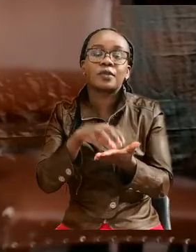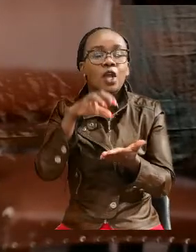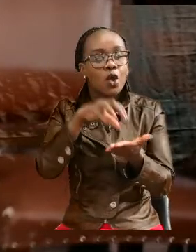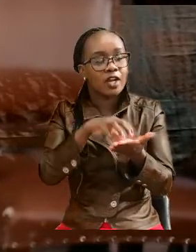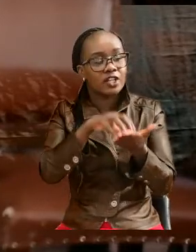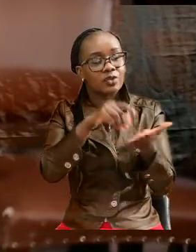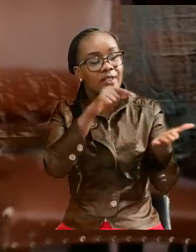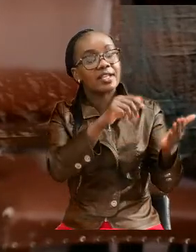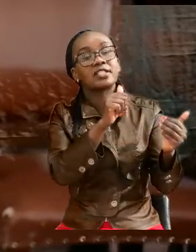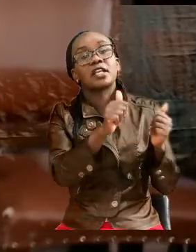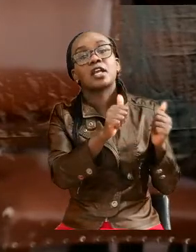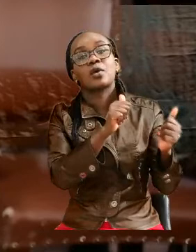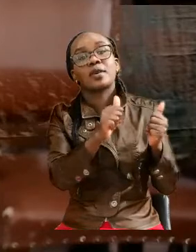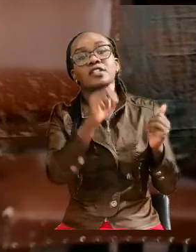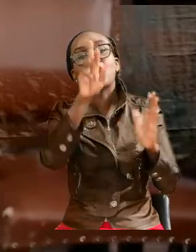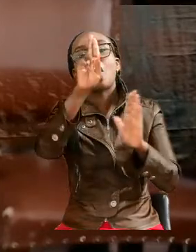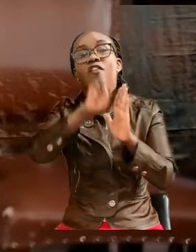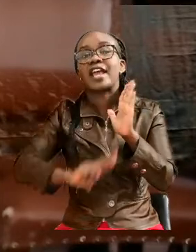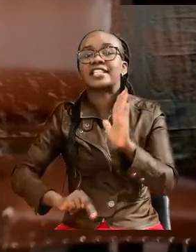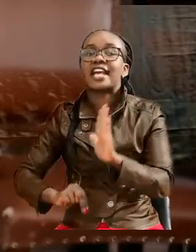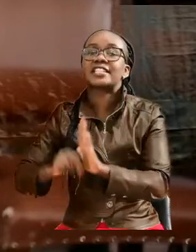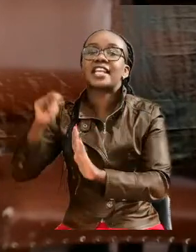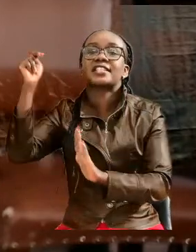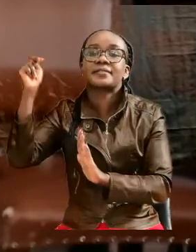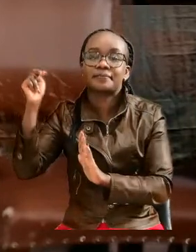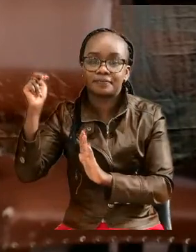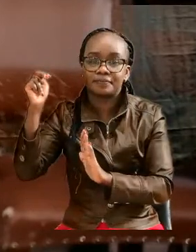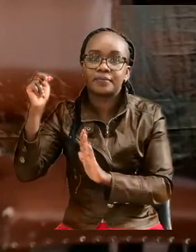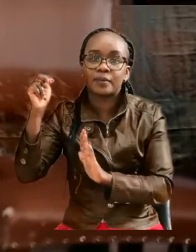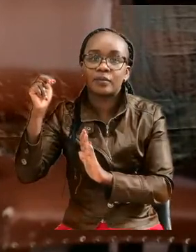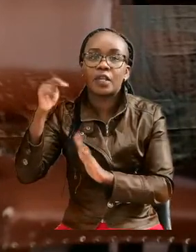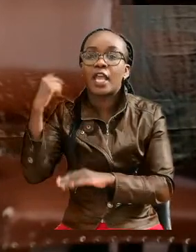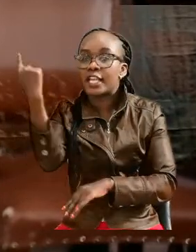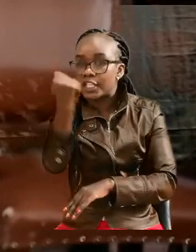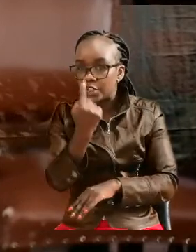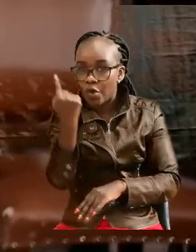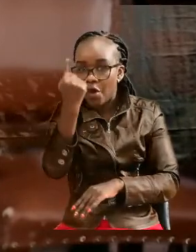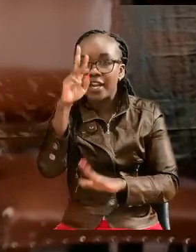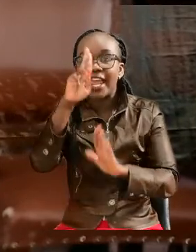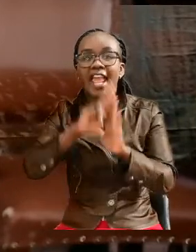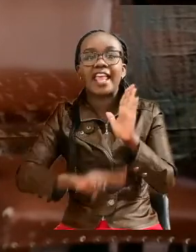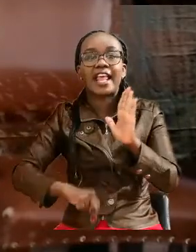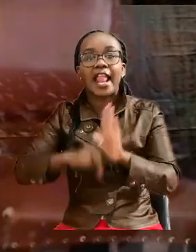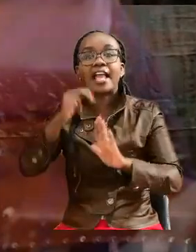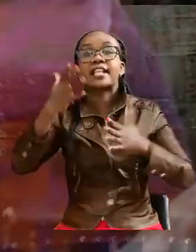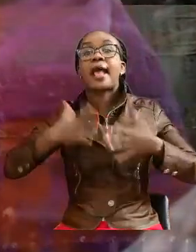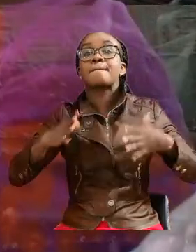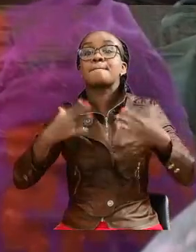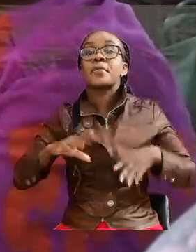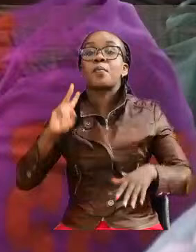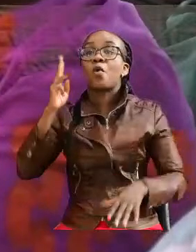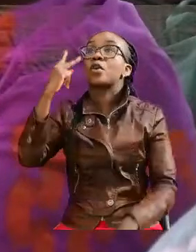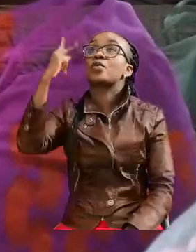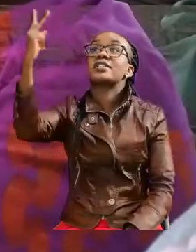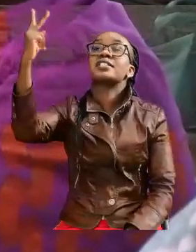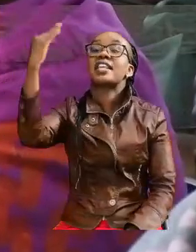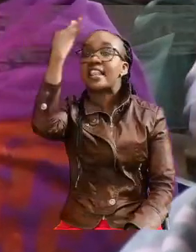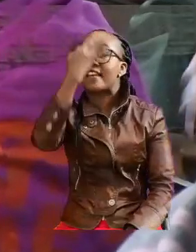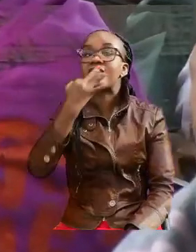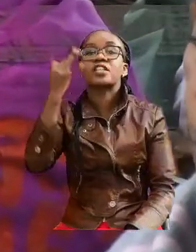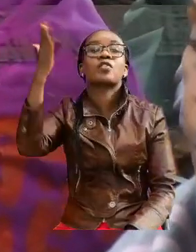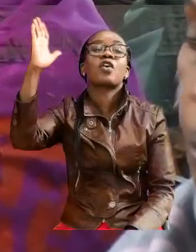condition of righteousness, isn't it? It's only the righteous who shall see the face of